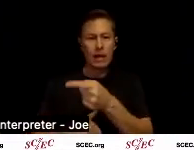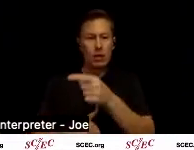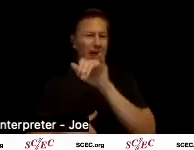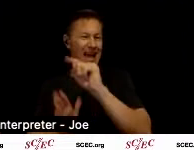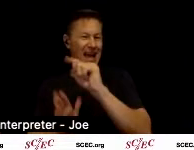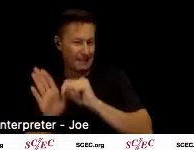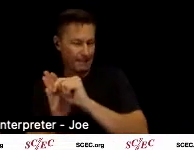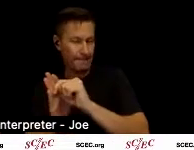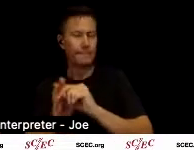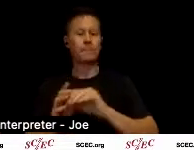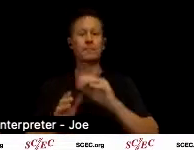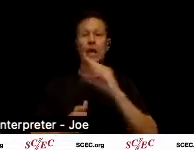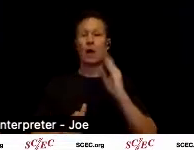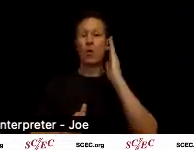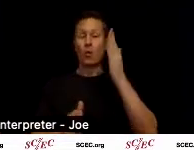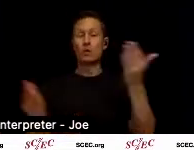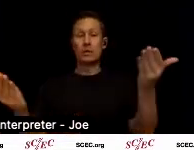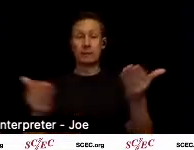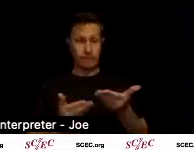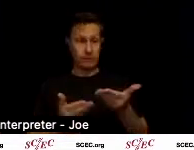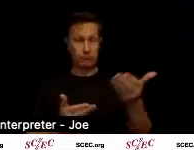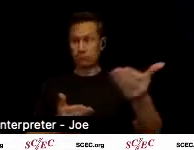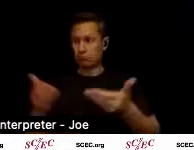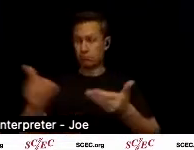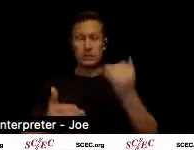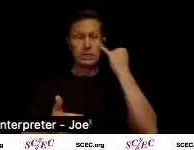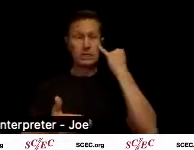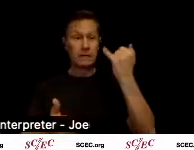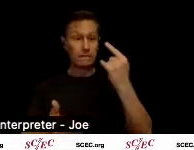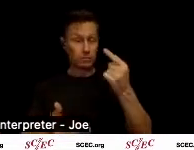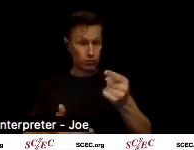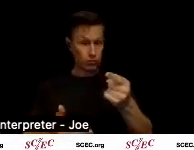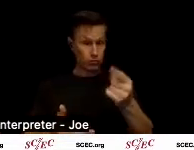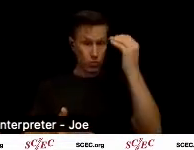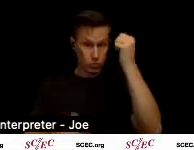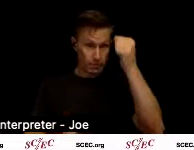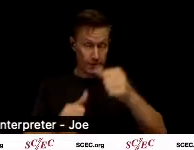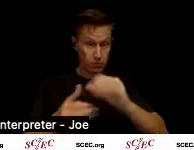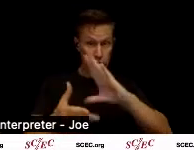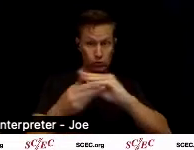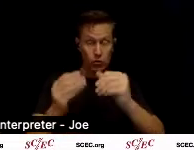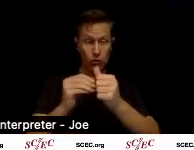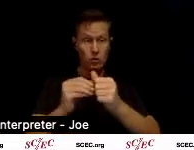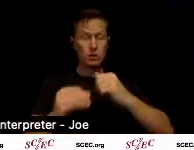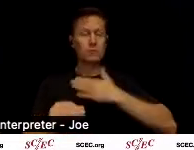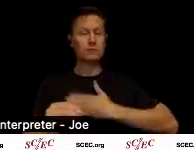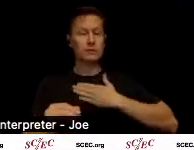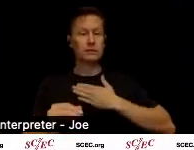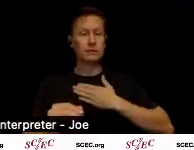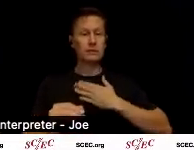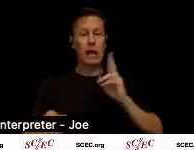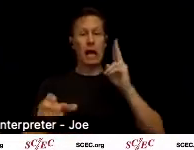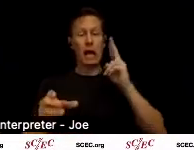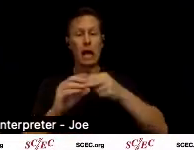going to invite all of you, if you have stories, that to put those into the Q&A. We may call on a few of you